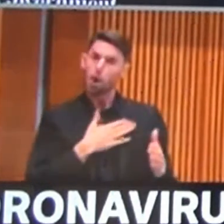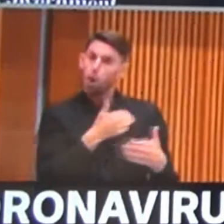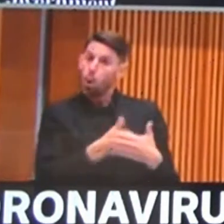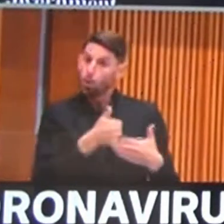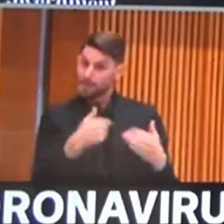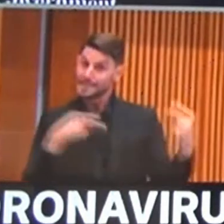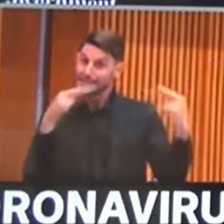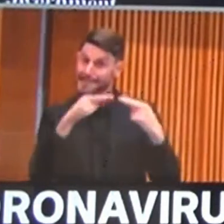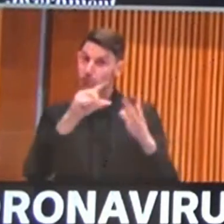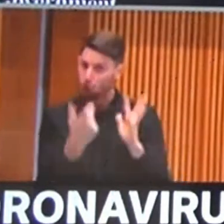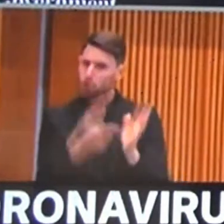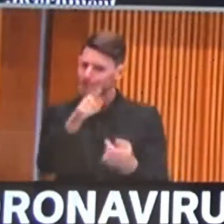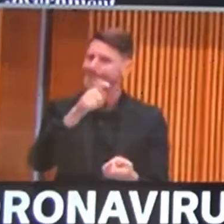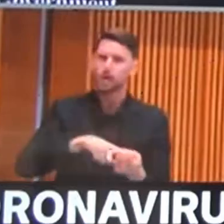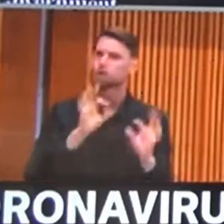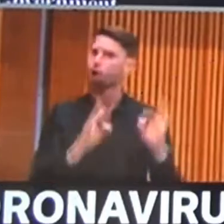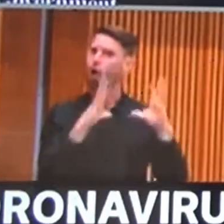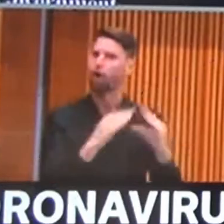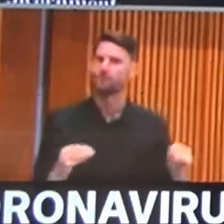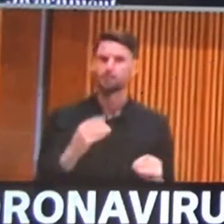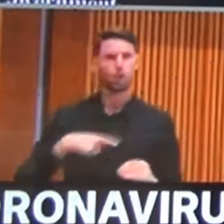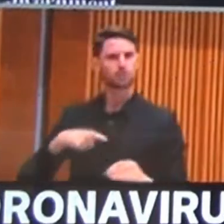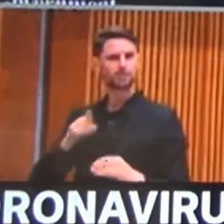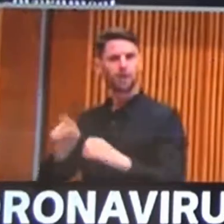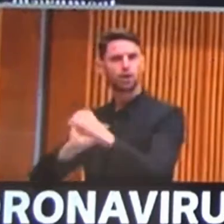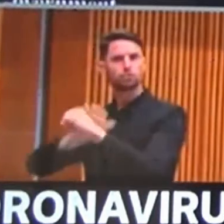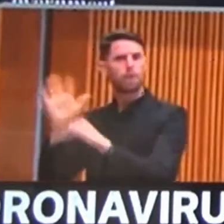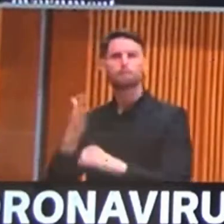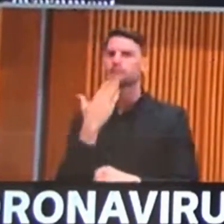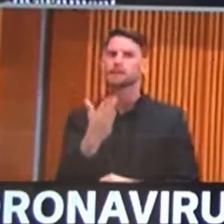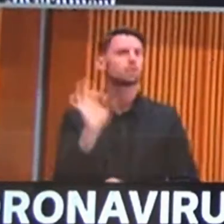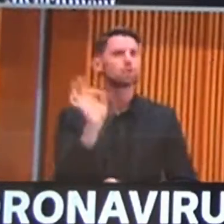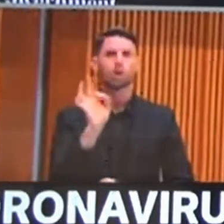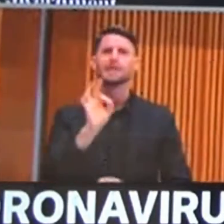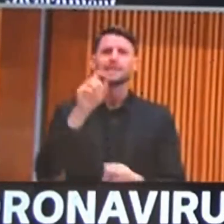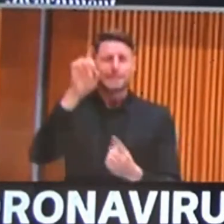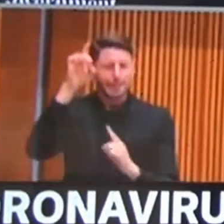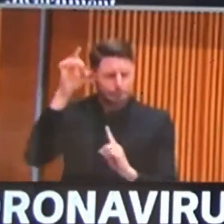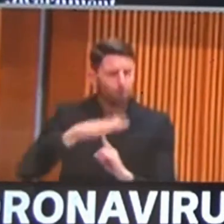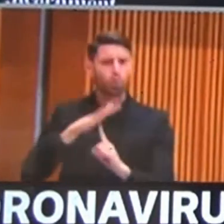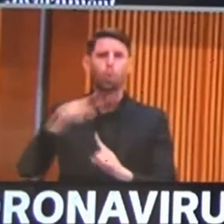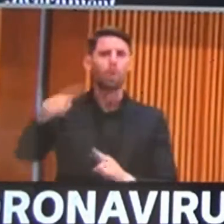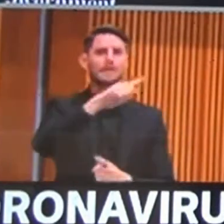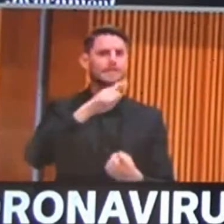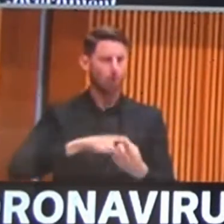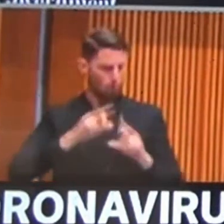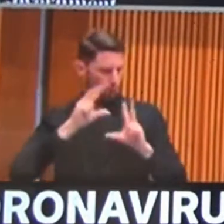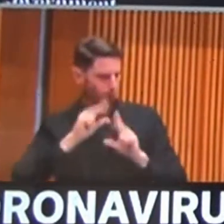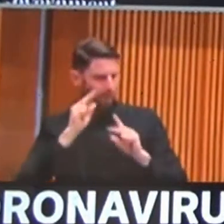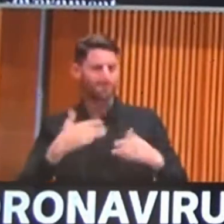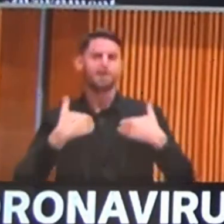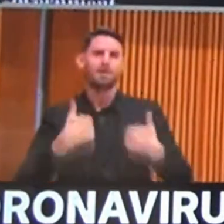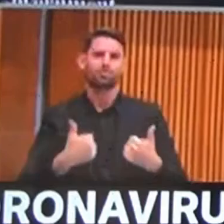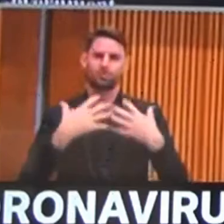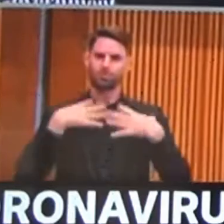face-to-face consultation that's required, but don't ignore the doctor. For all of these health conditions, we want Australians